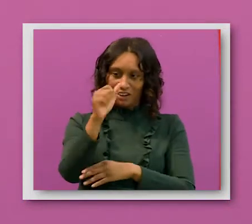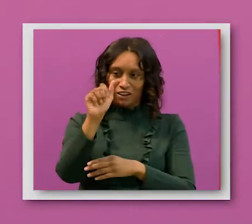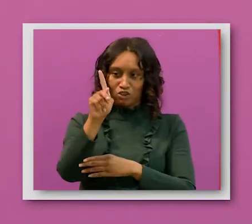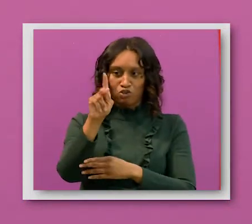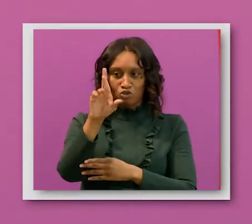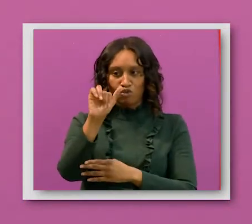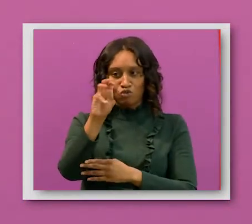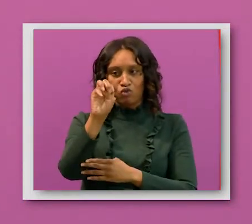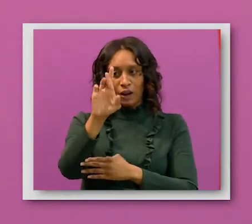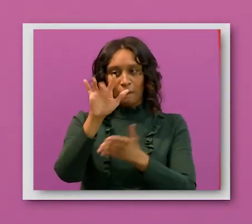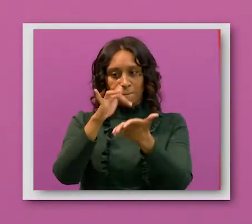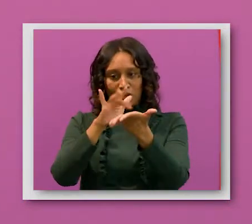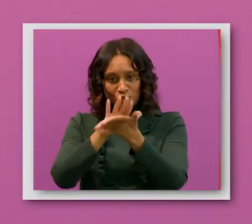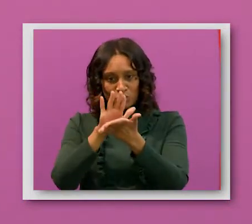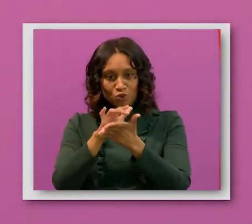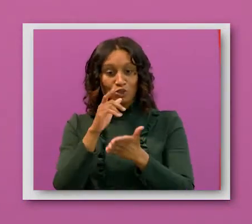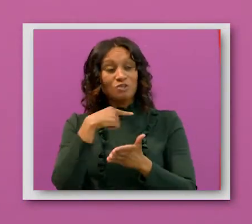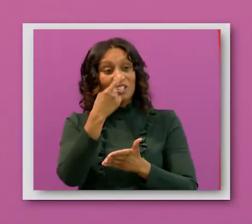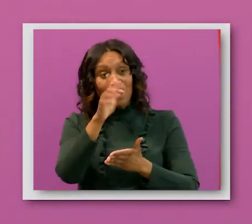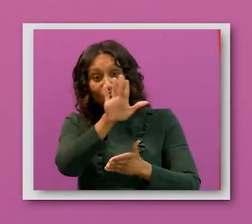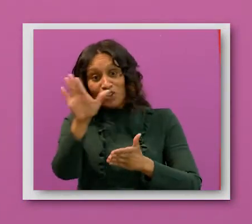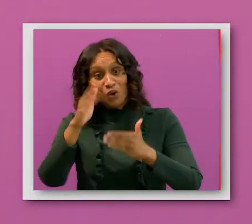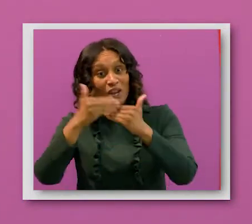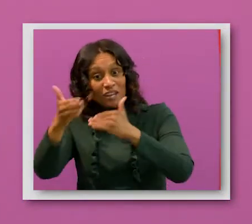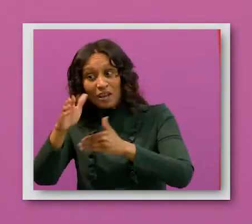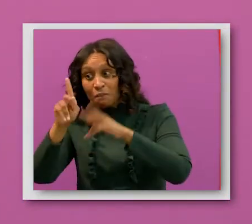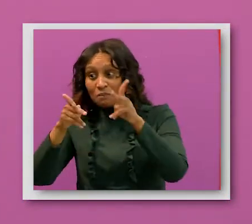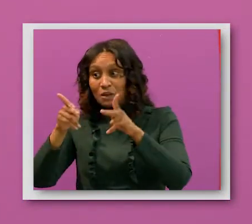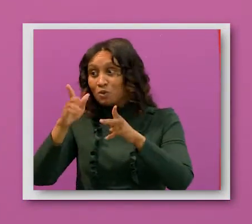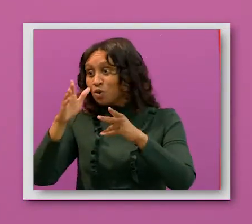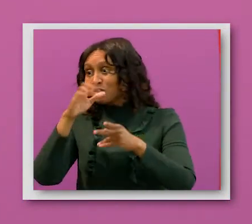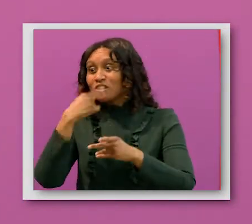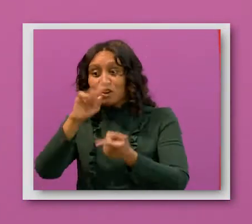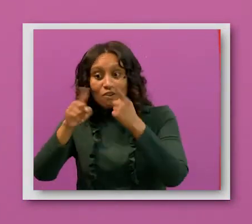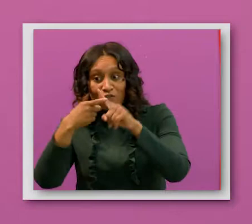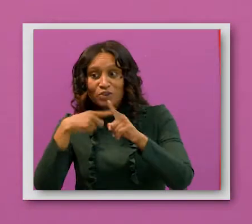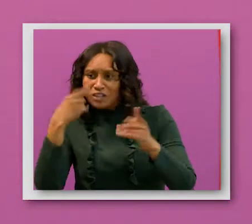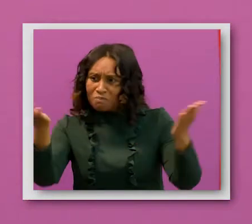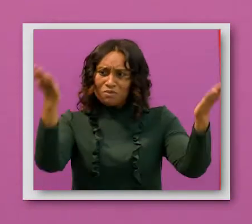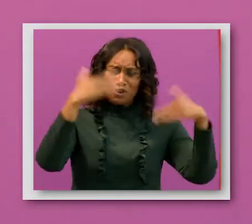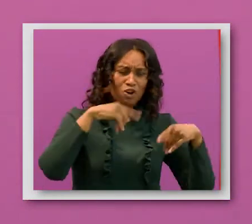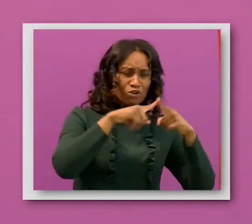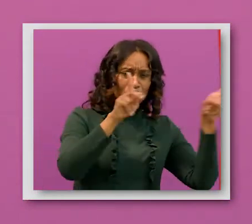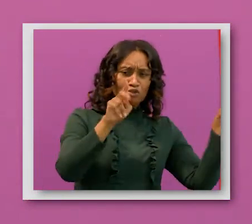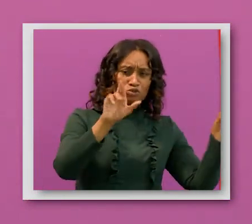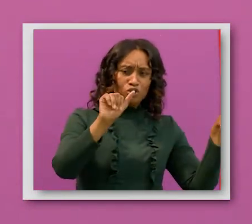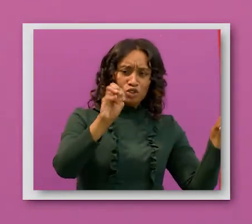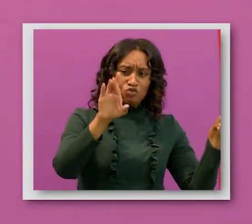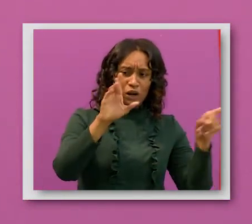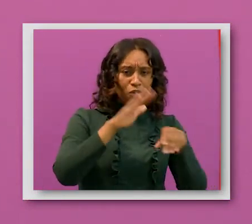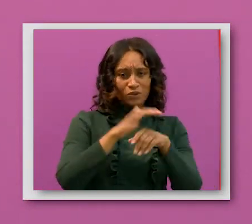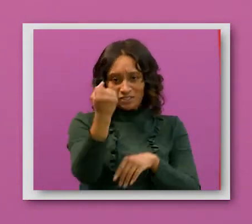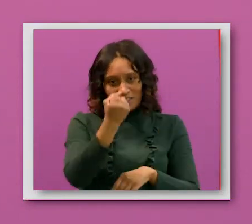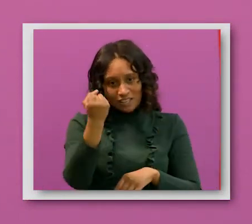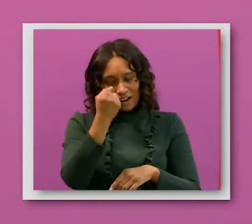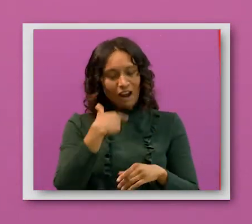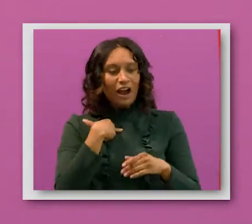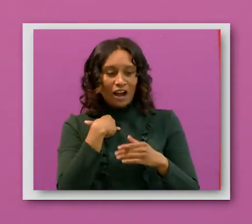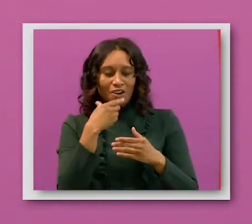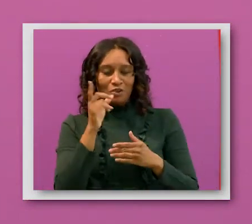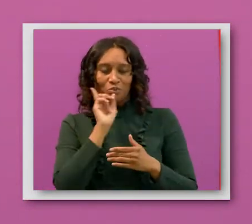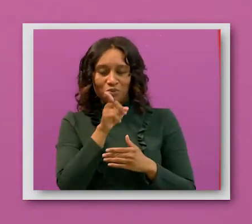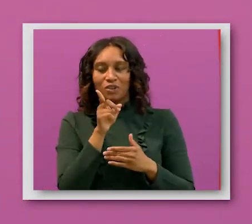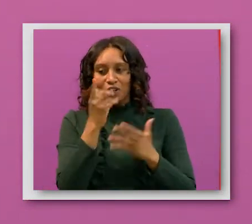tell all of your neighbors who haven't had a chance to get to a budget session. I also look forward to submitting a balanced budget